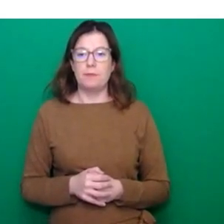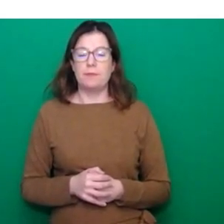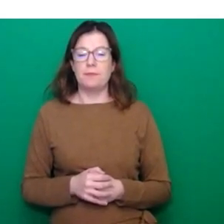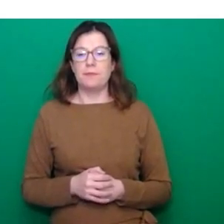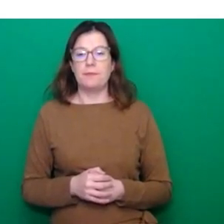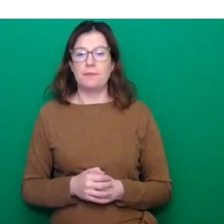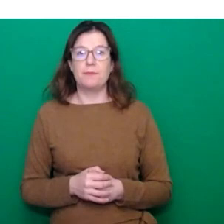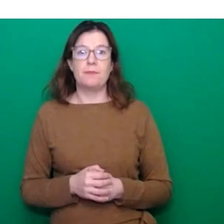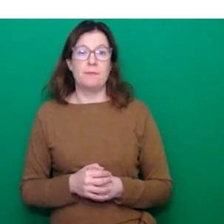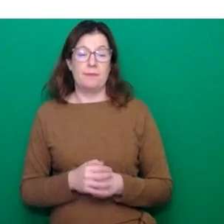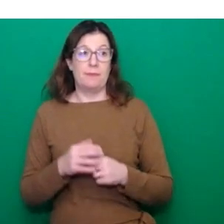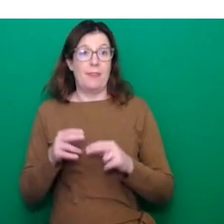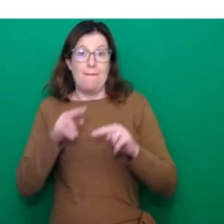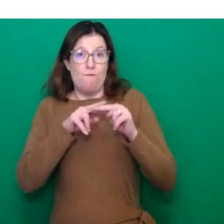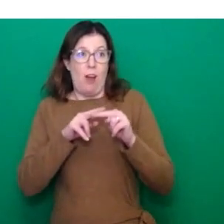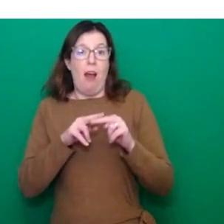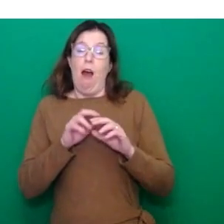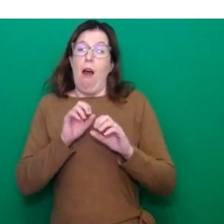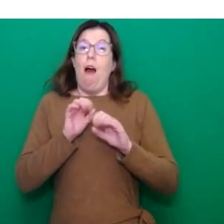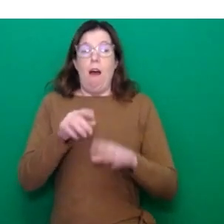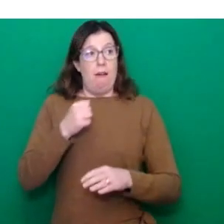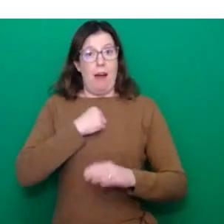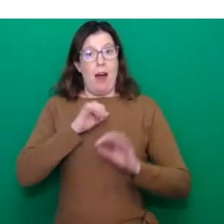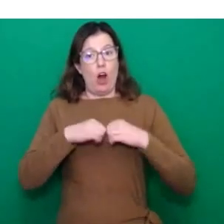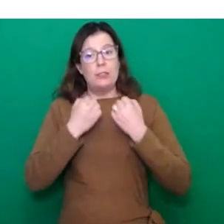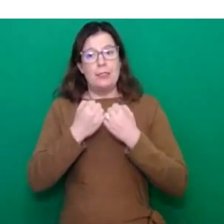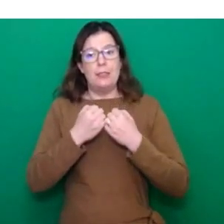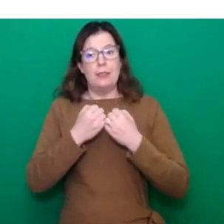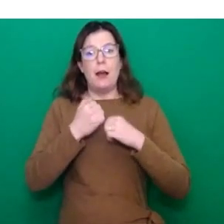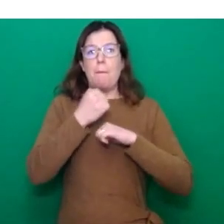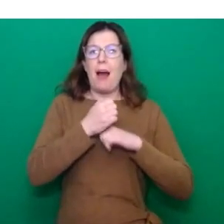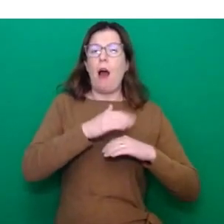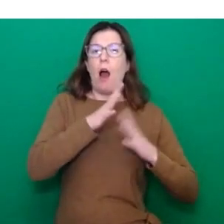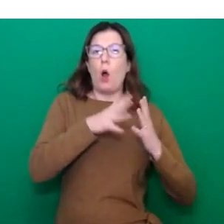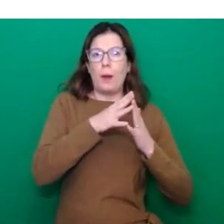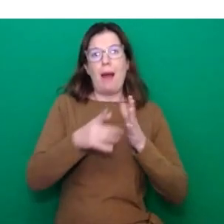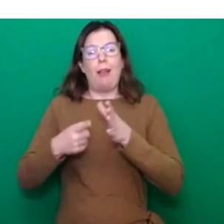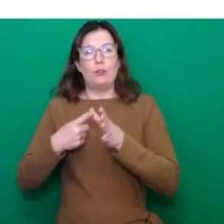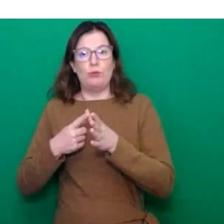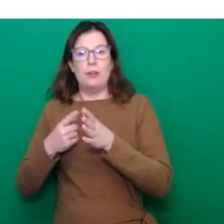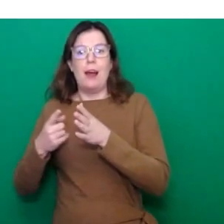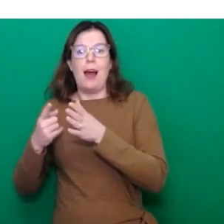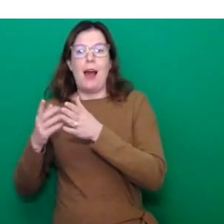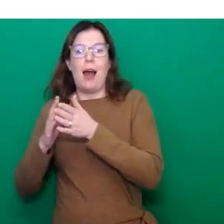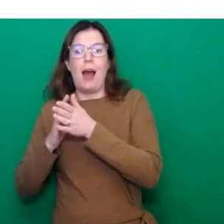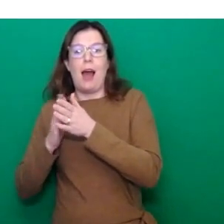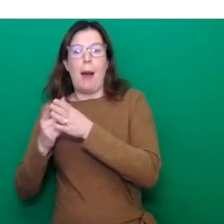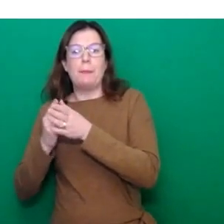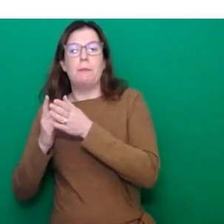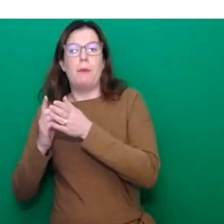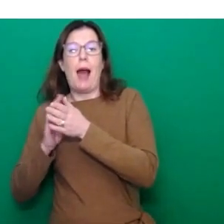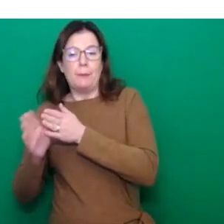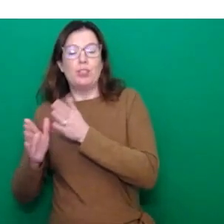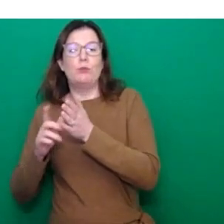Within our team, we're quite lucky that we're based over High Wycombe, Aylesbury, and also Amersham and Chesham, and we cover so